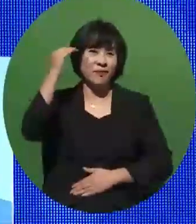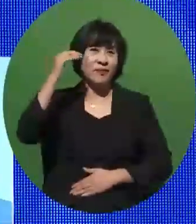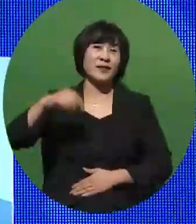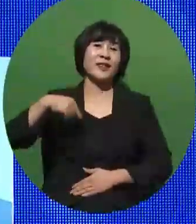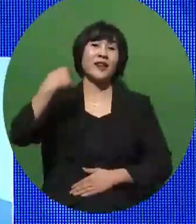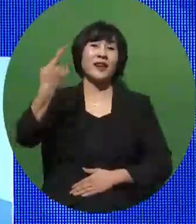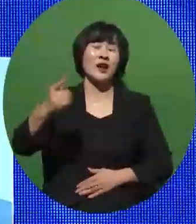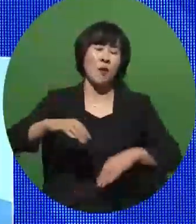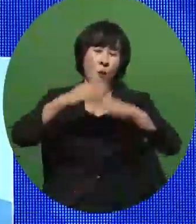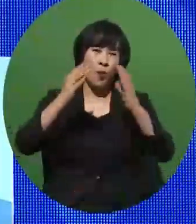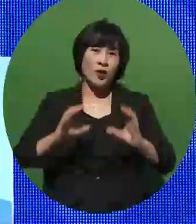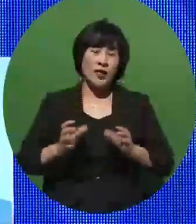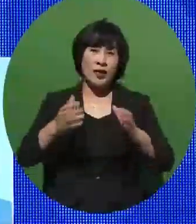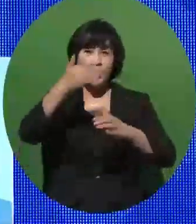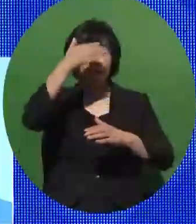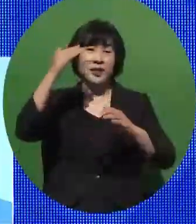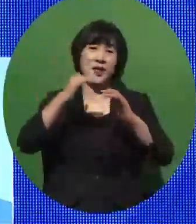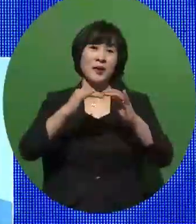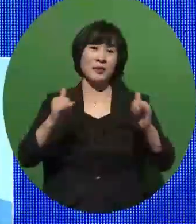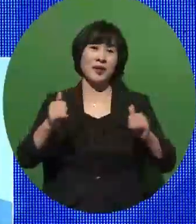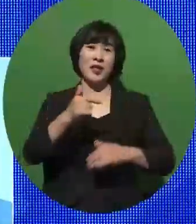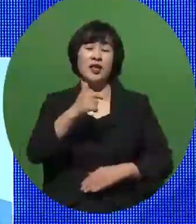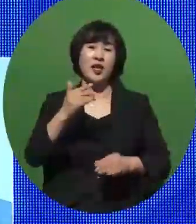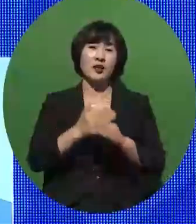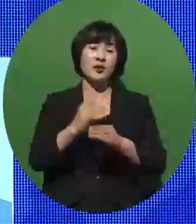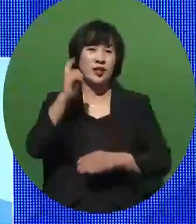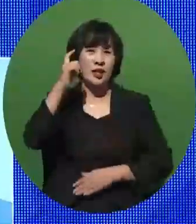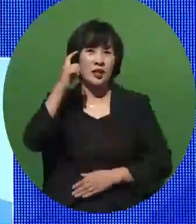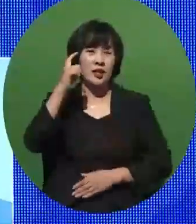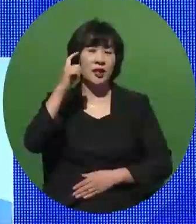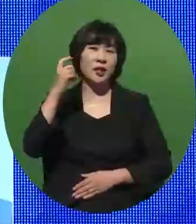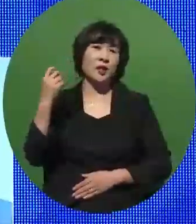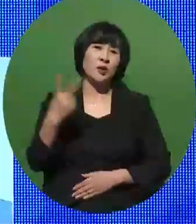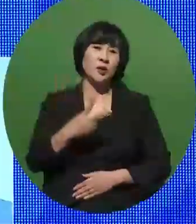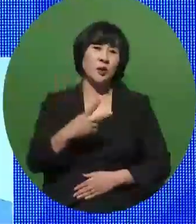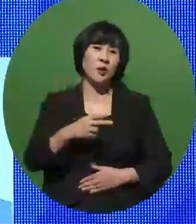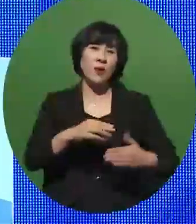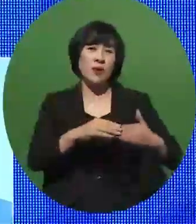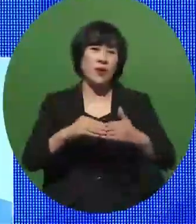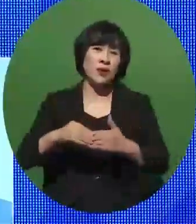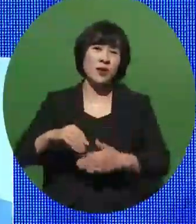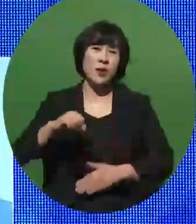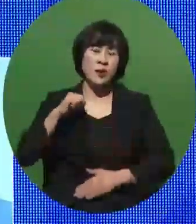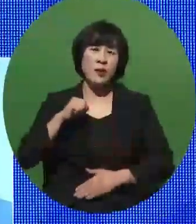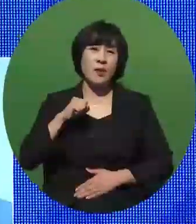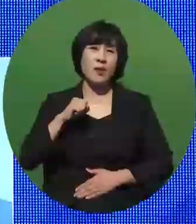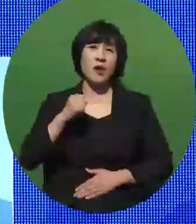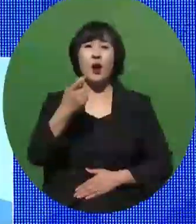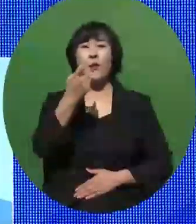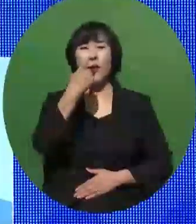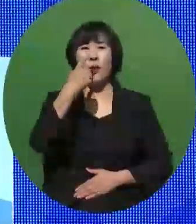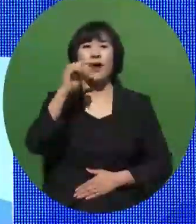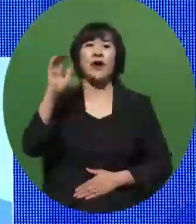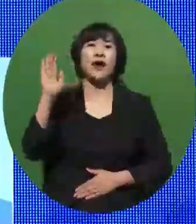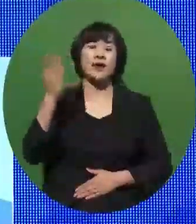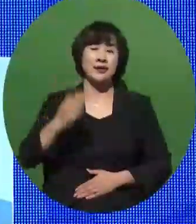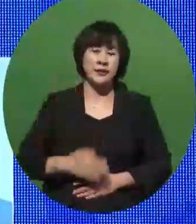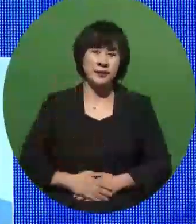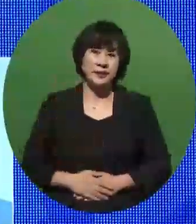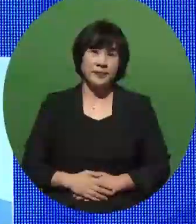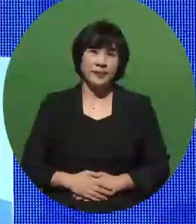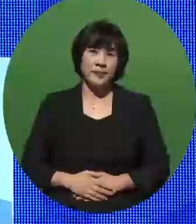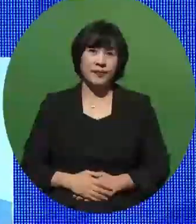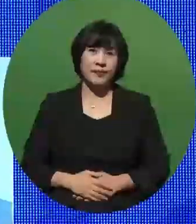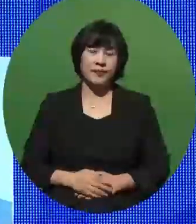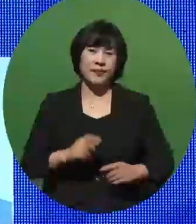way for all life forms and planet and beyond people and national boundaries. Going forward, this will allow